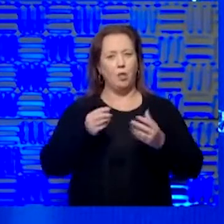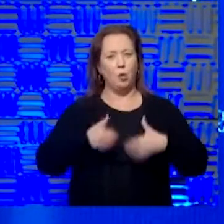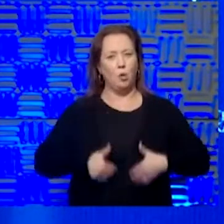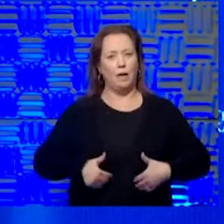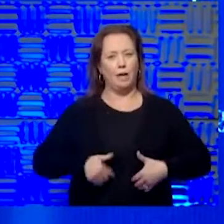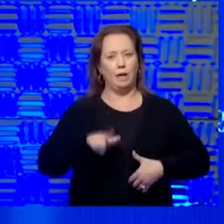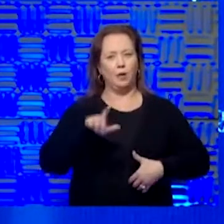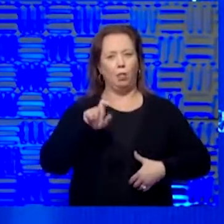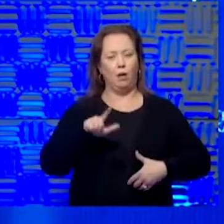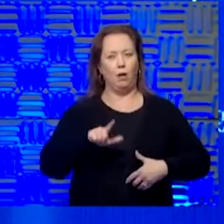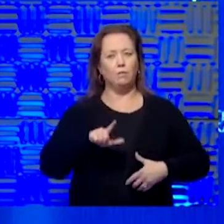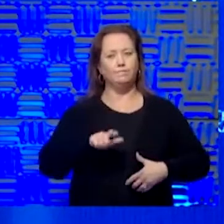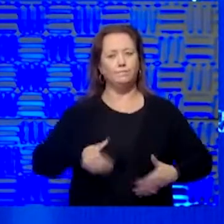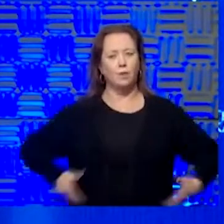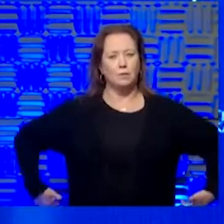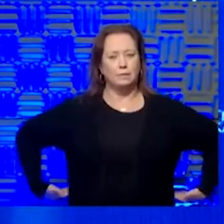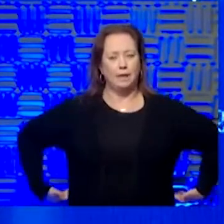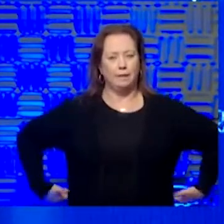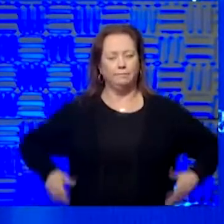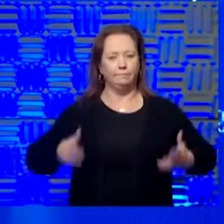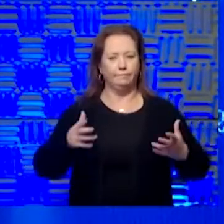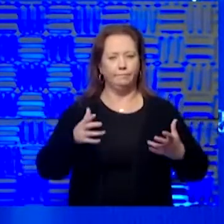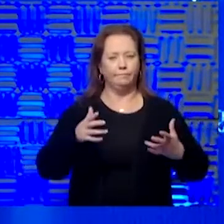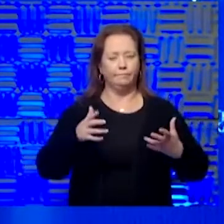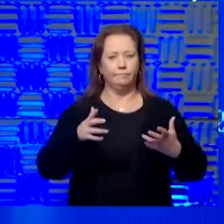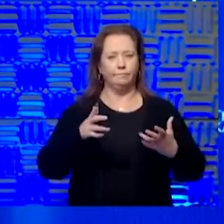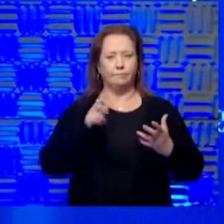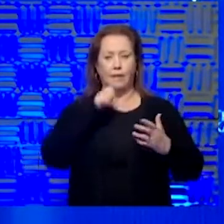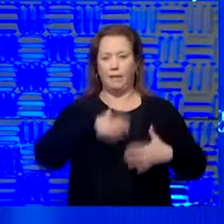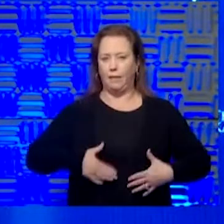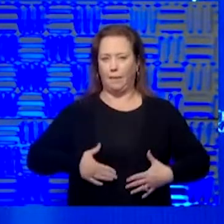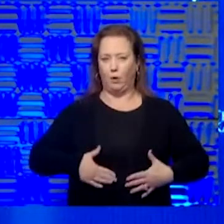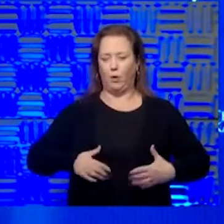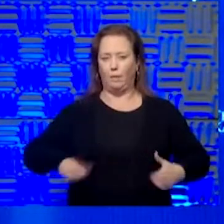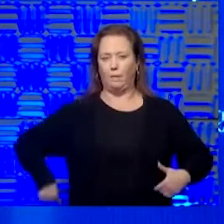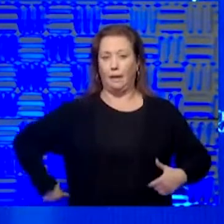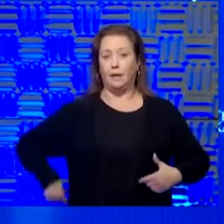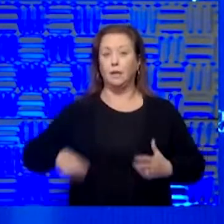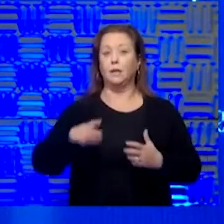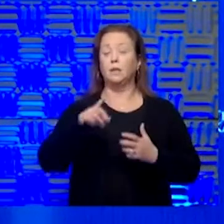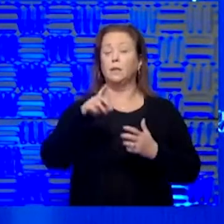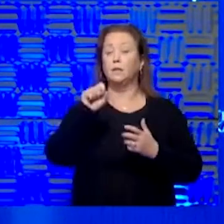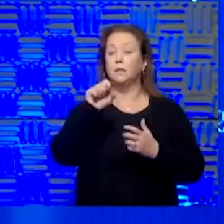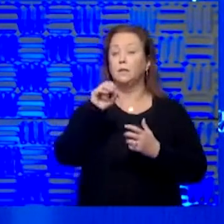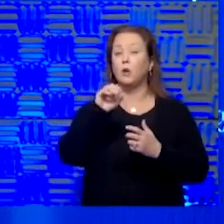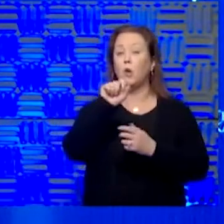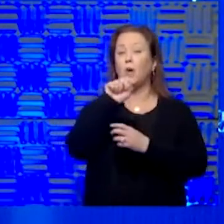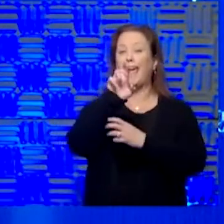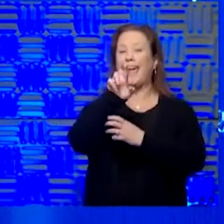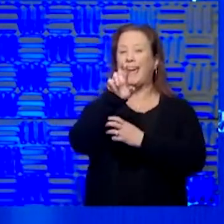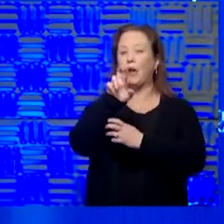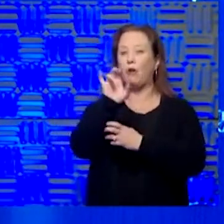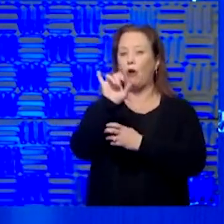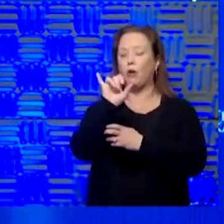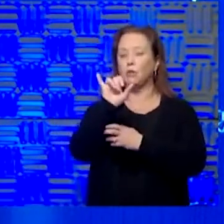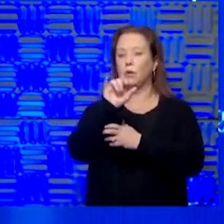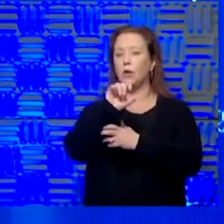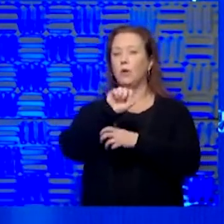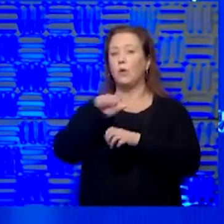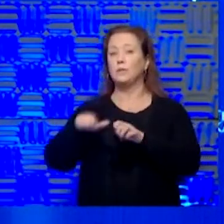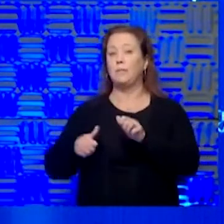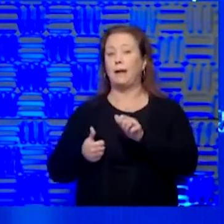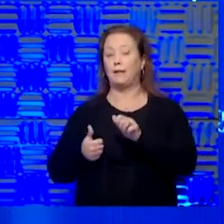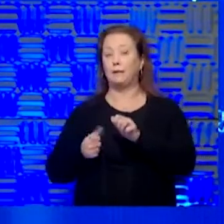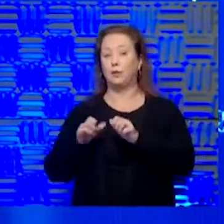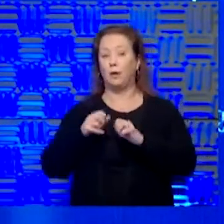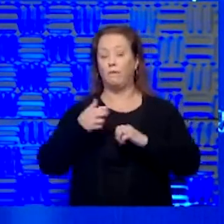back part of your lung, the part of it that's down, not the upper part. But so too, air tends to go to the path of least resistance.